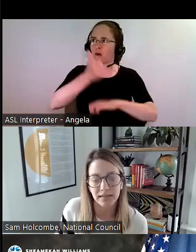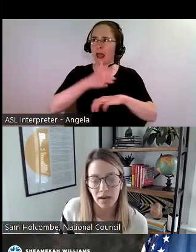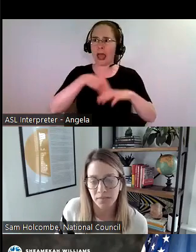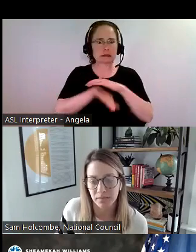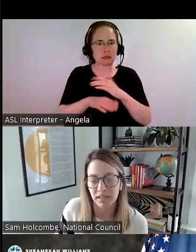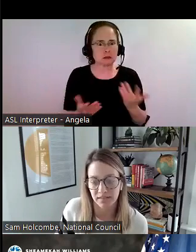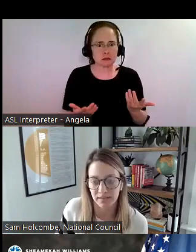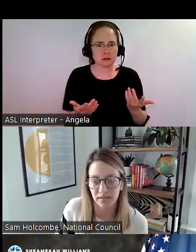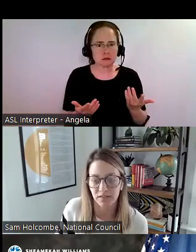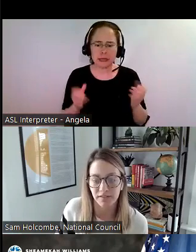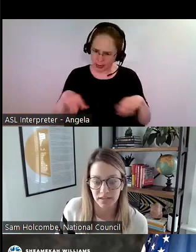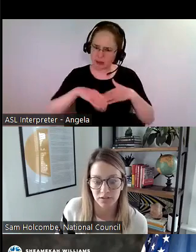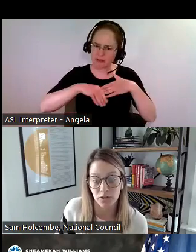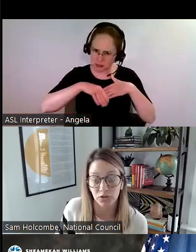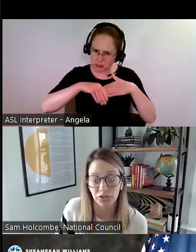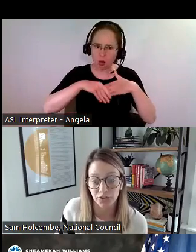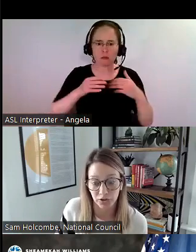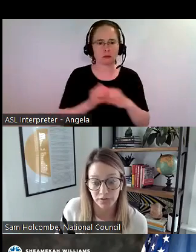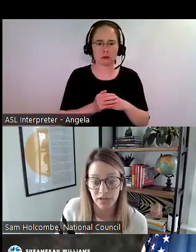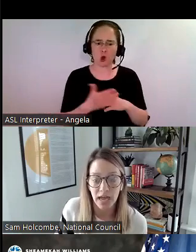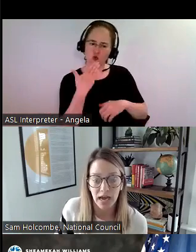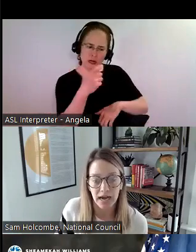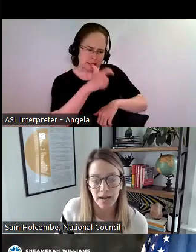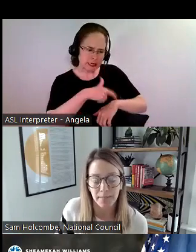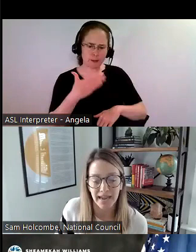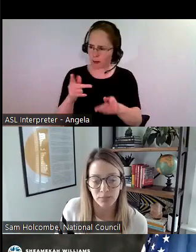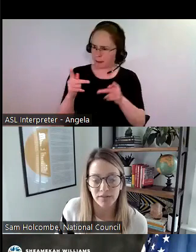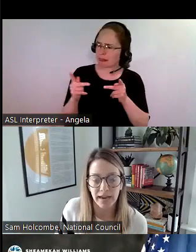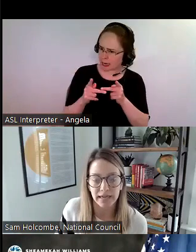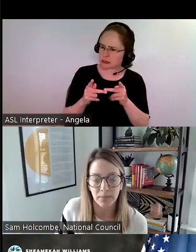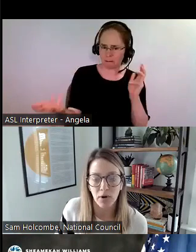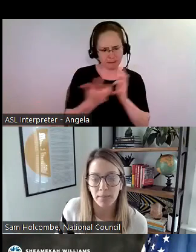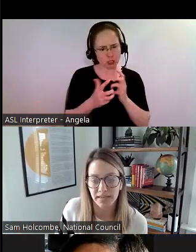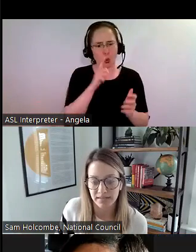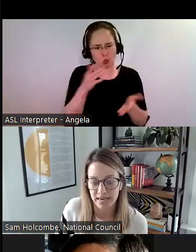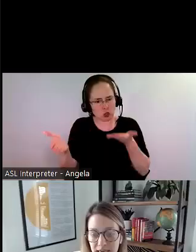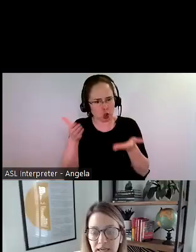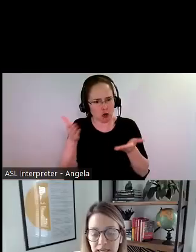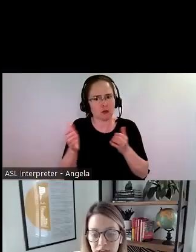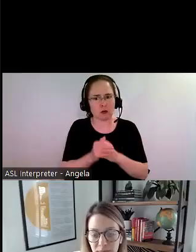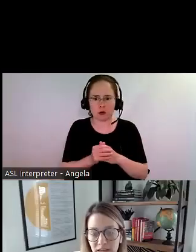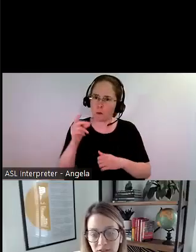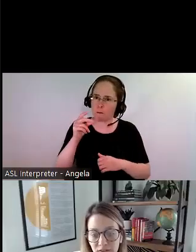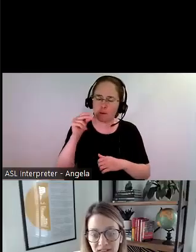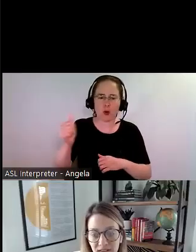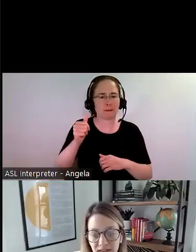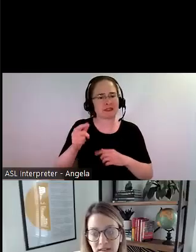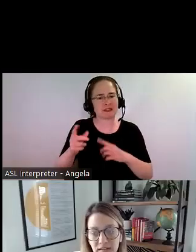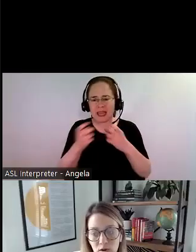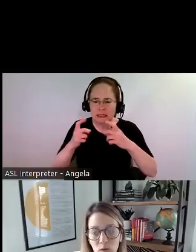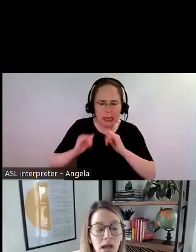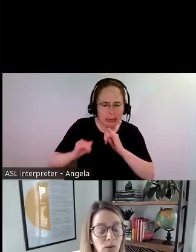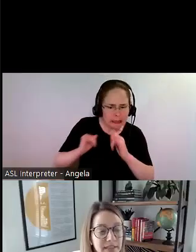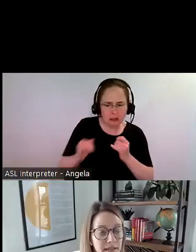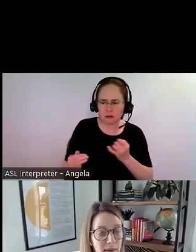that is really at times and places convenient to those served, and providing prompt intake and engagement in